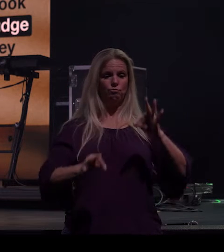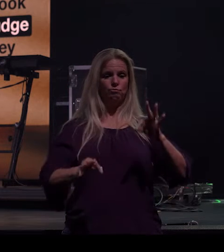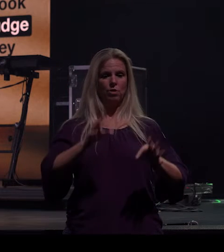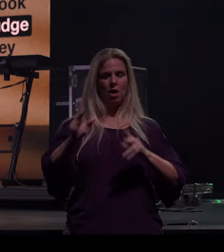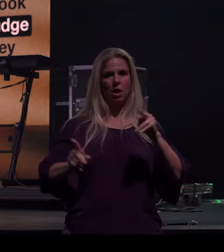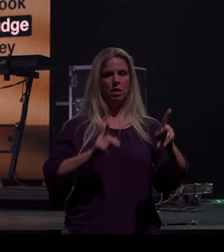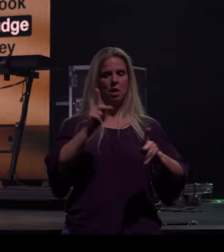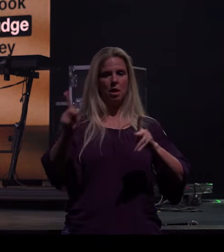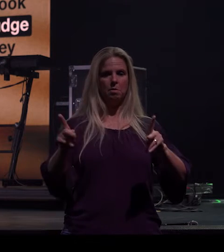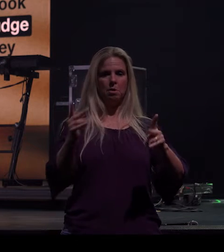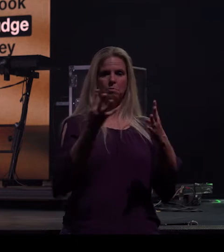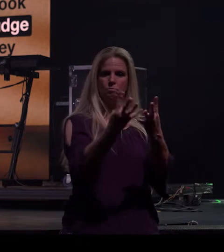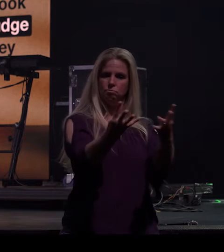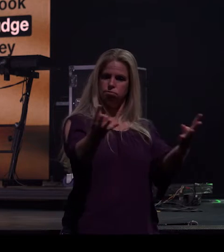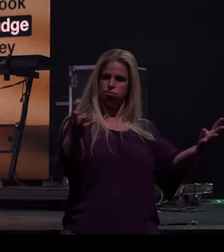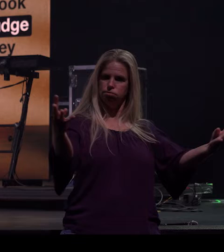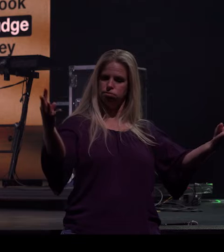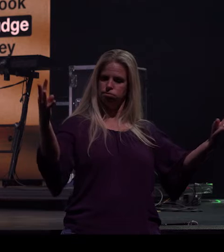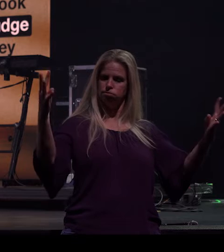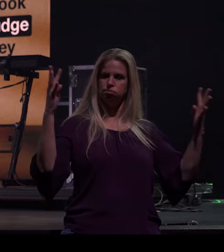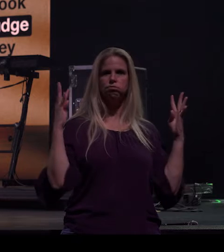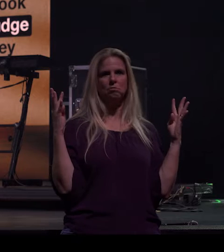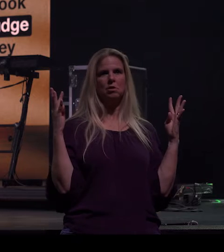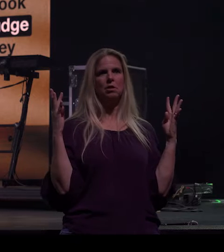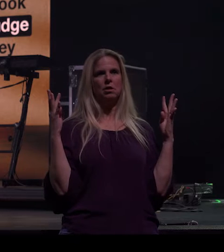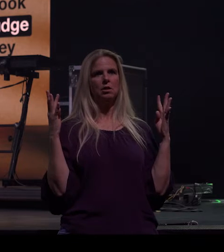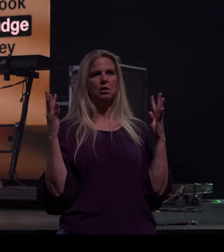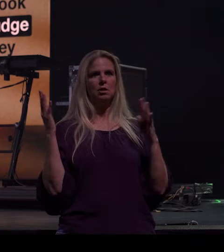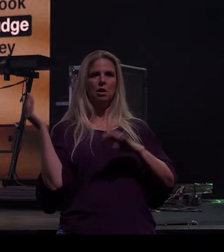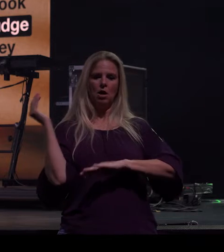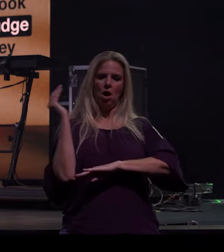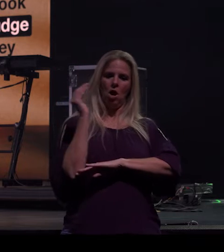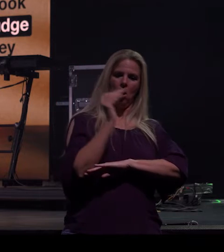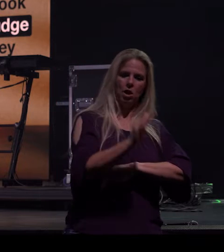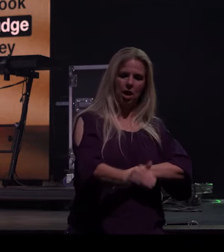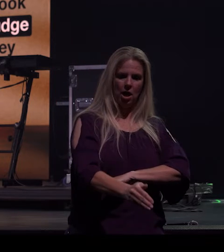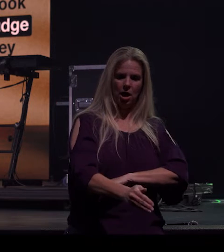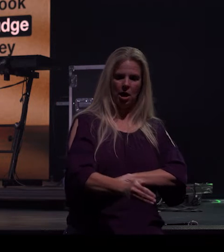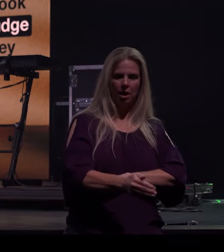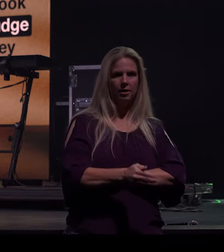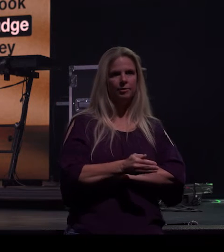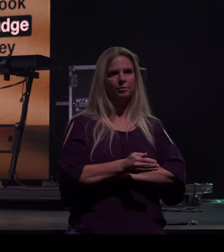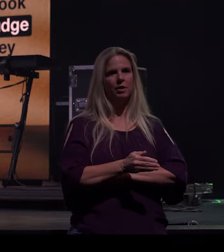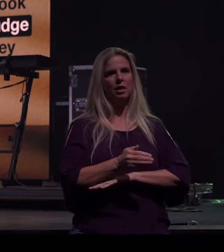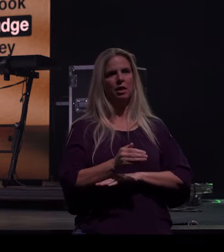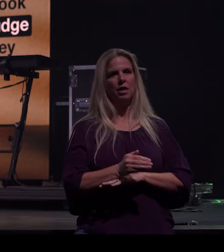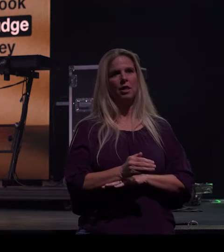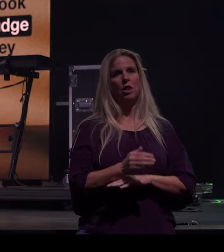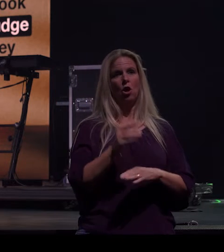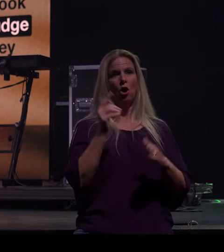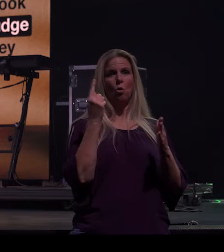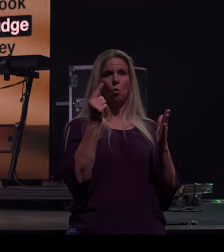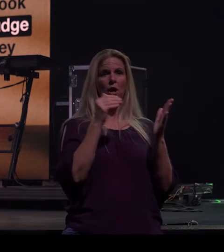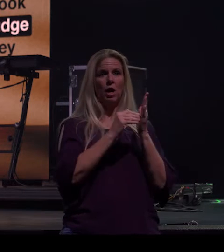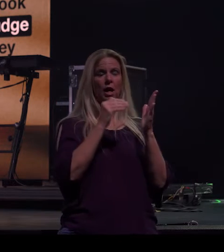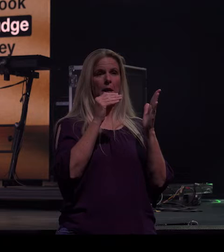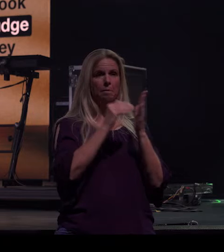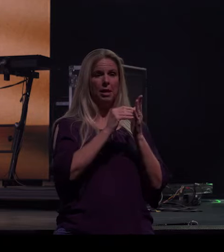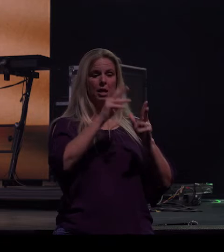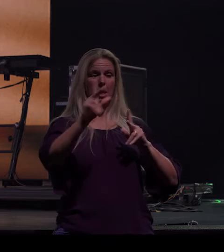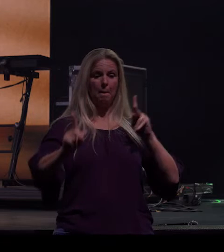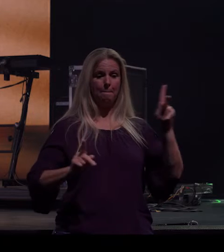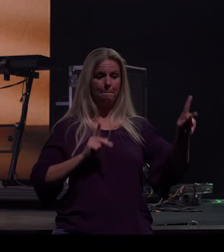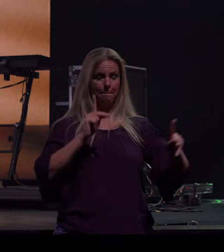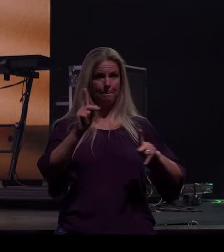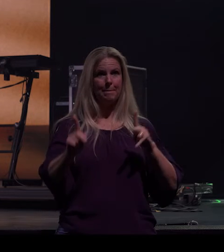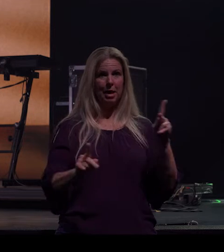stood around him from morning until evening. Now, just understand the context. There's 1 million people. With 1 million people